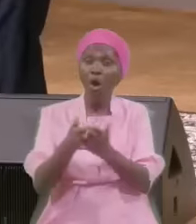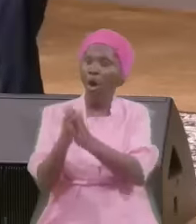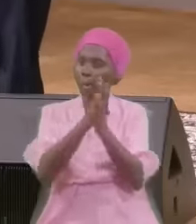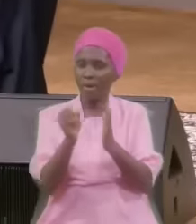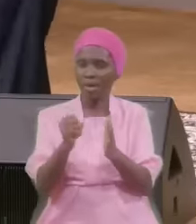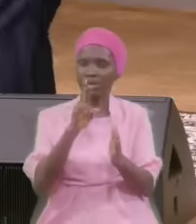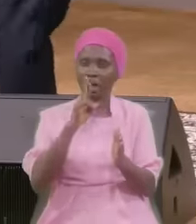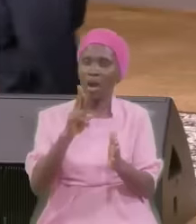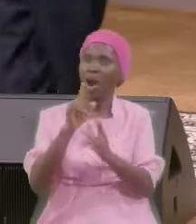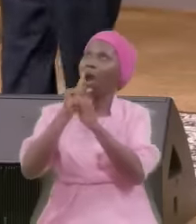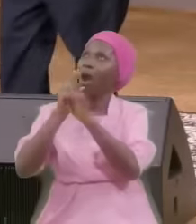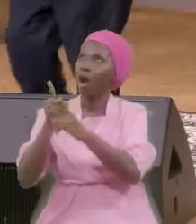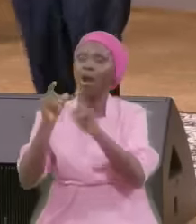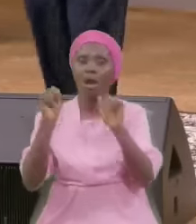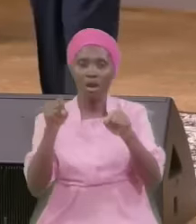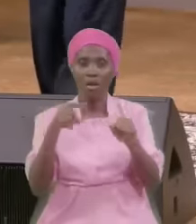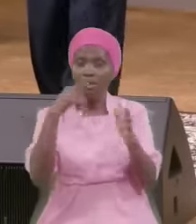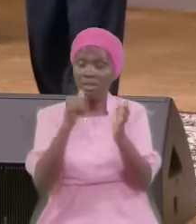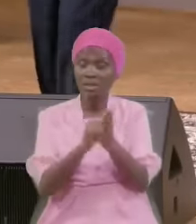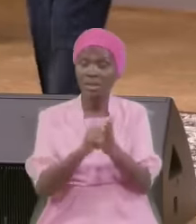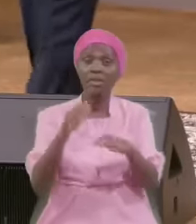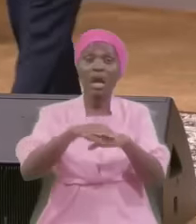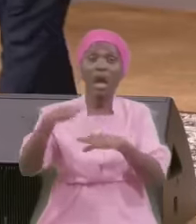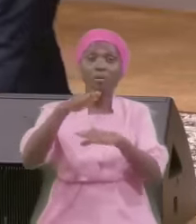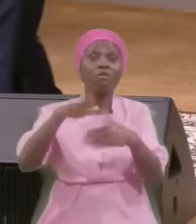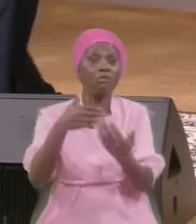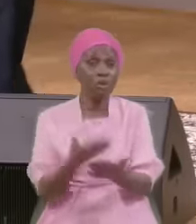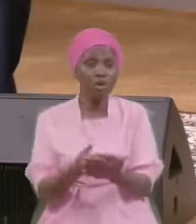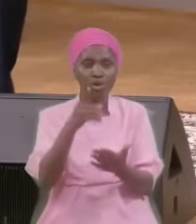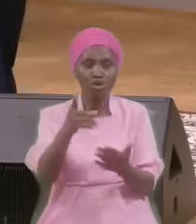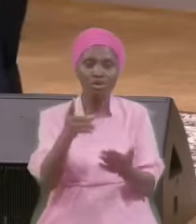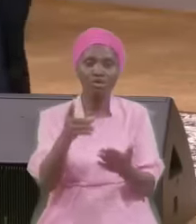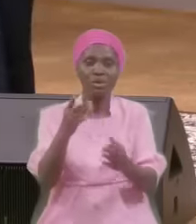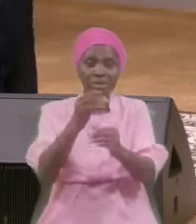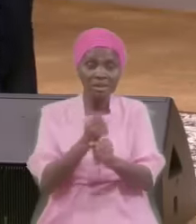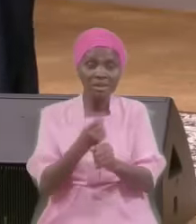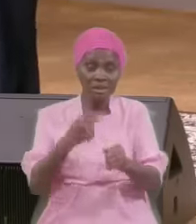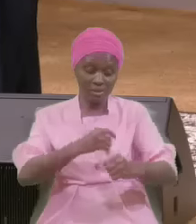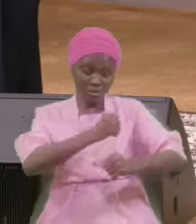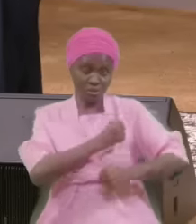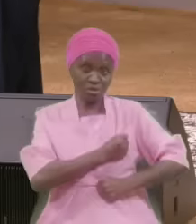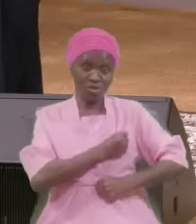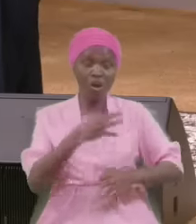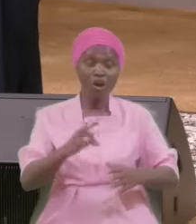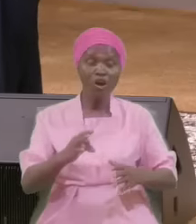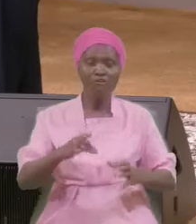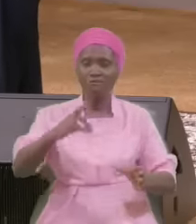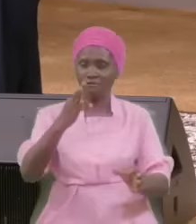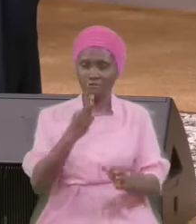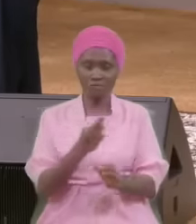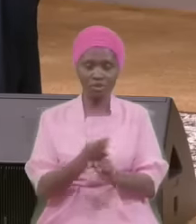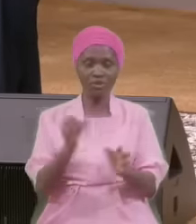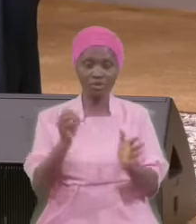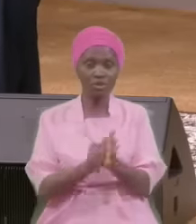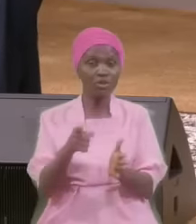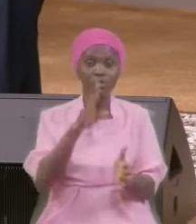says, above all, taking the shield of faith, wherewith ye shall be able to quench all the fiery works